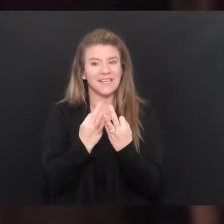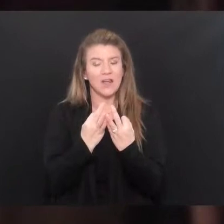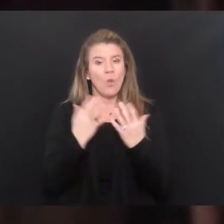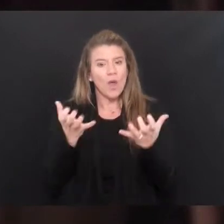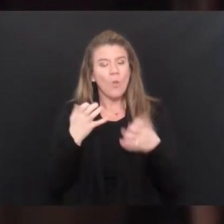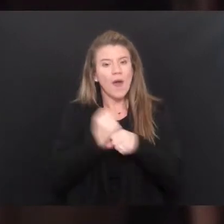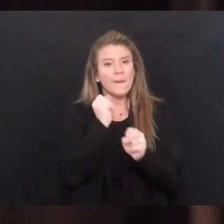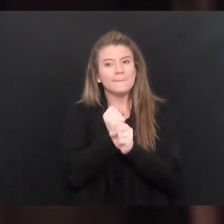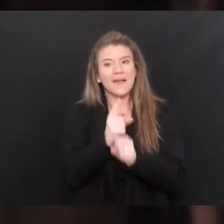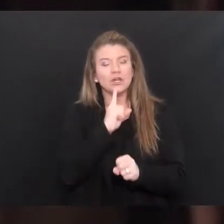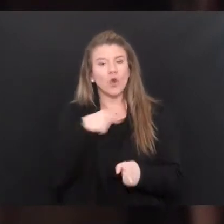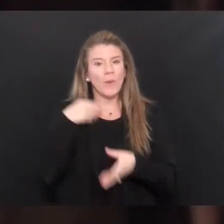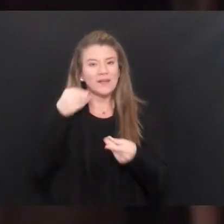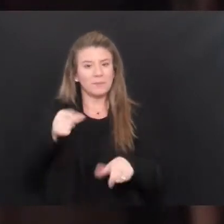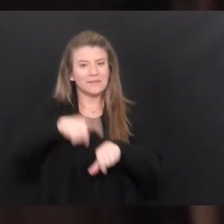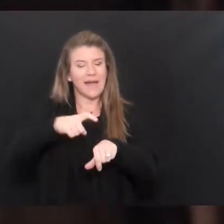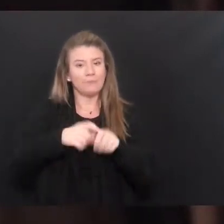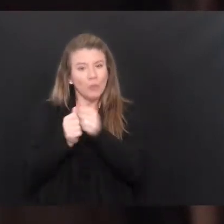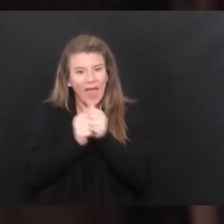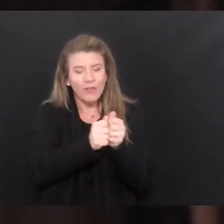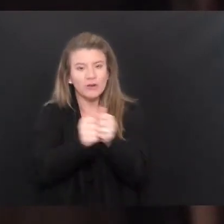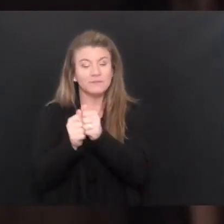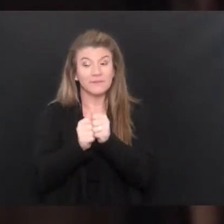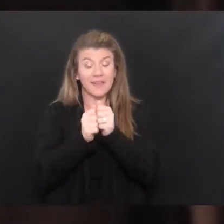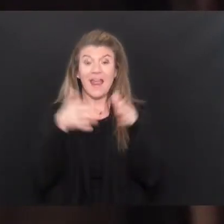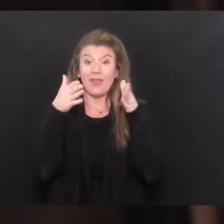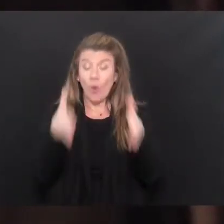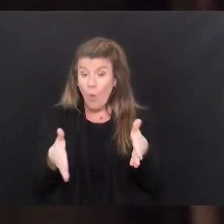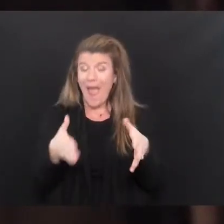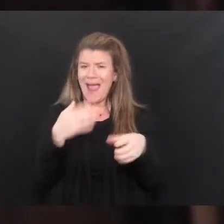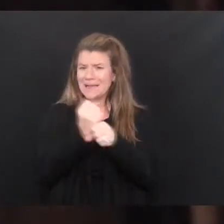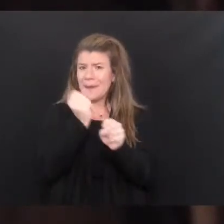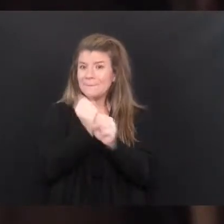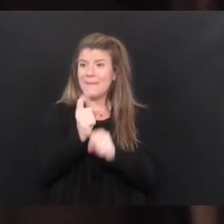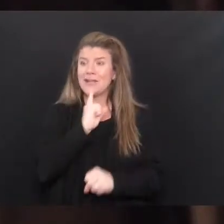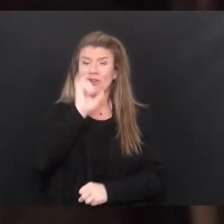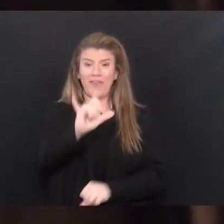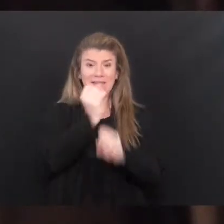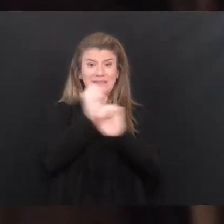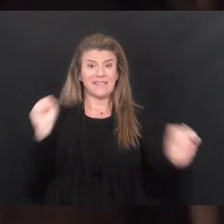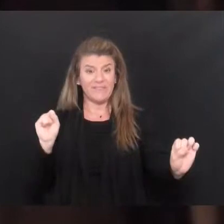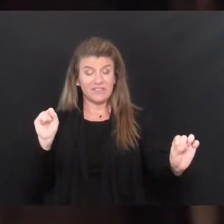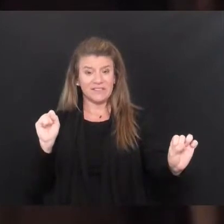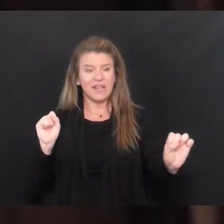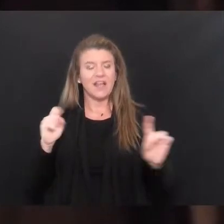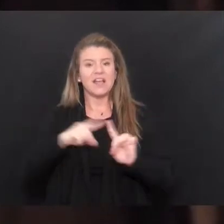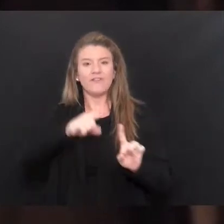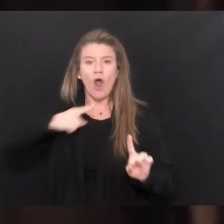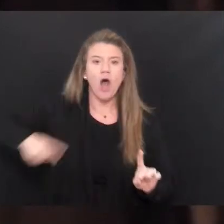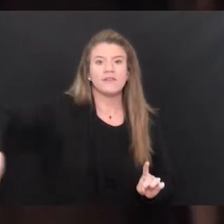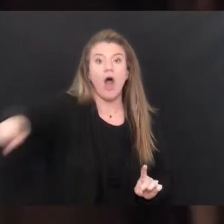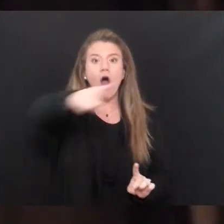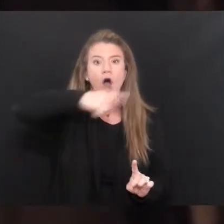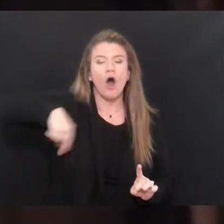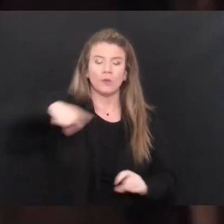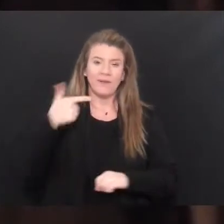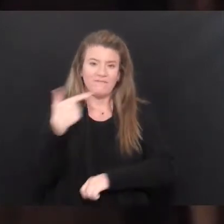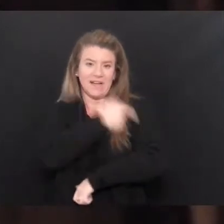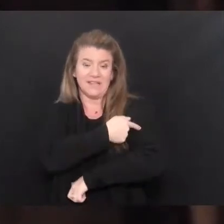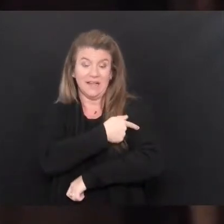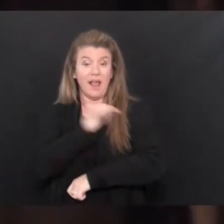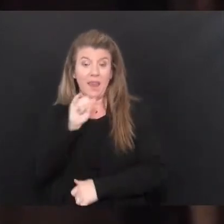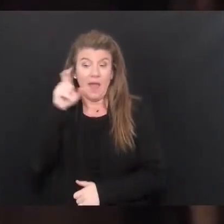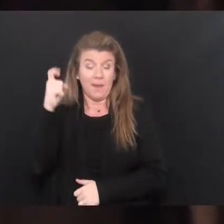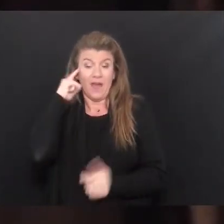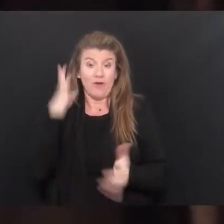make sure that we can spend time together. And the way to make sure it is the safest is for all of us to be vaccinated. As the governor